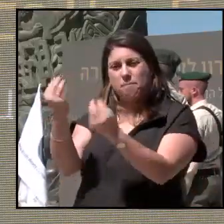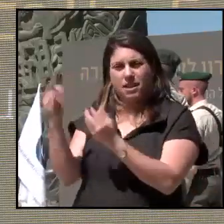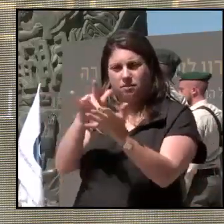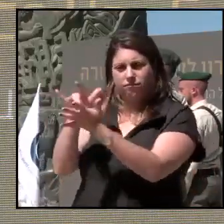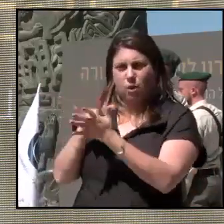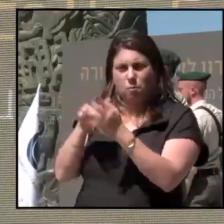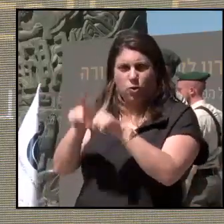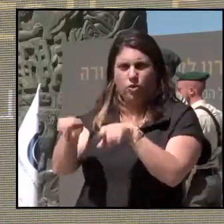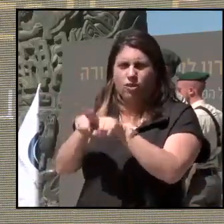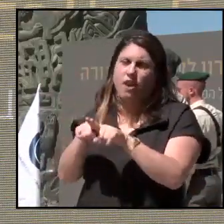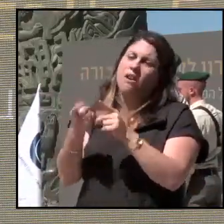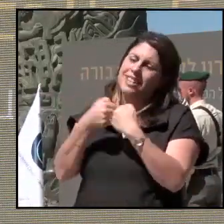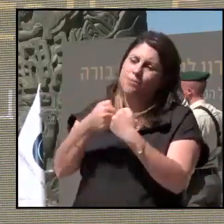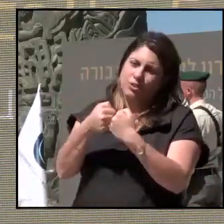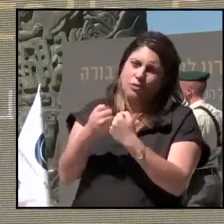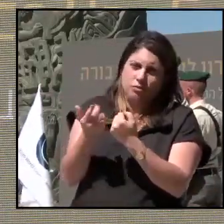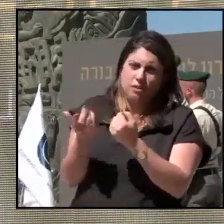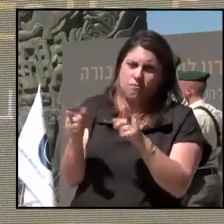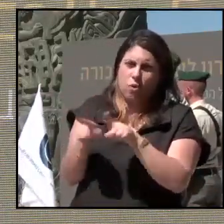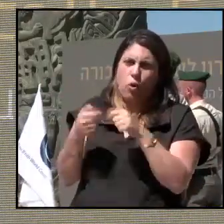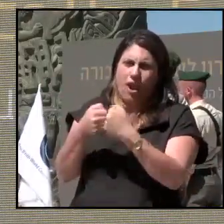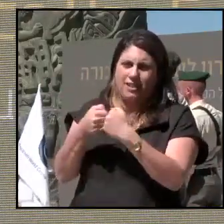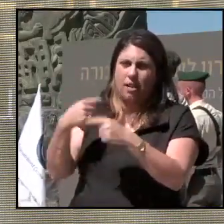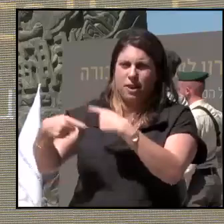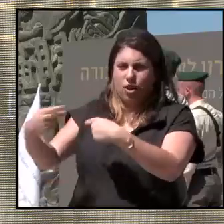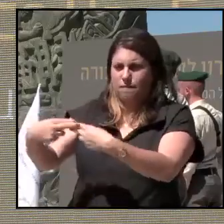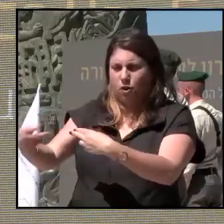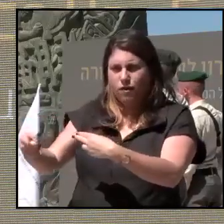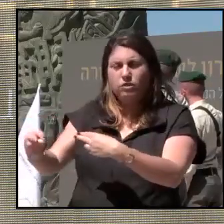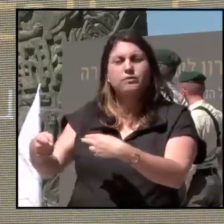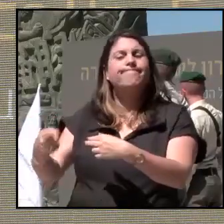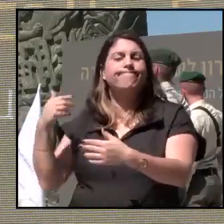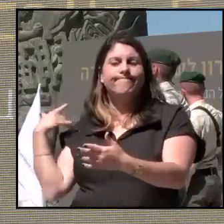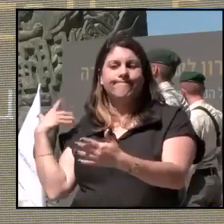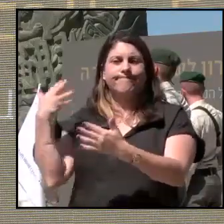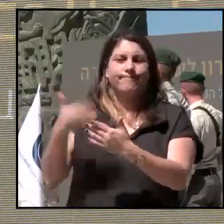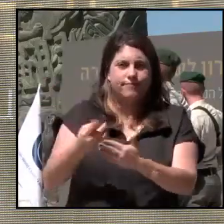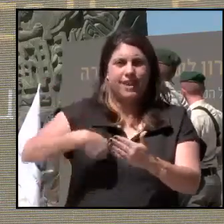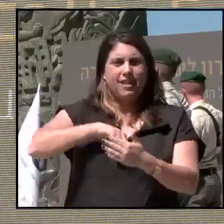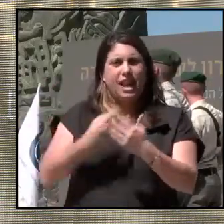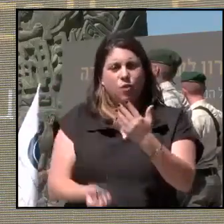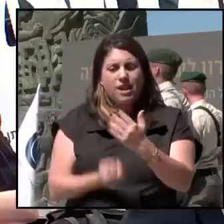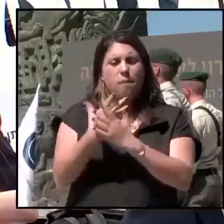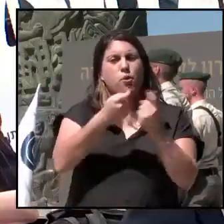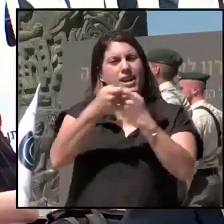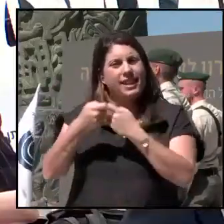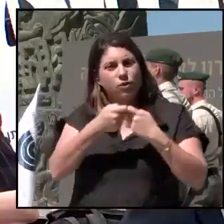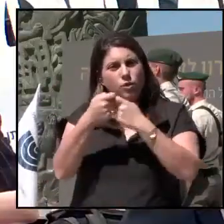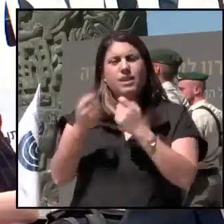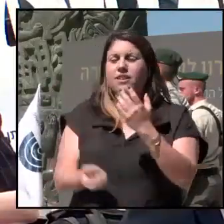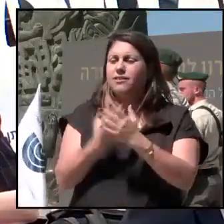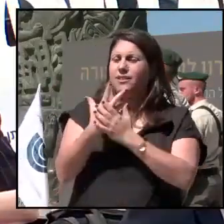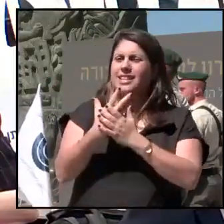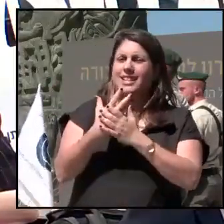fate during the next 2 years. In the time since, we established the award and organized this ceremony